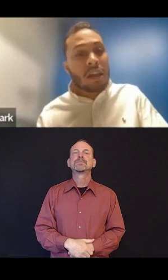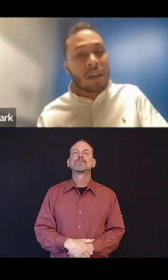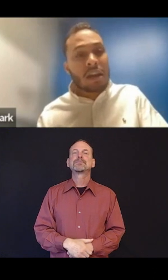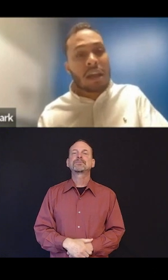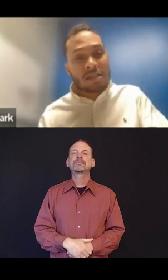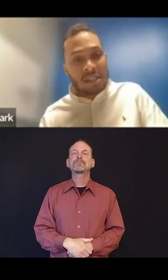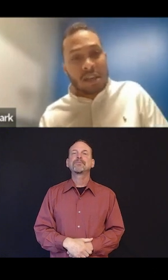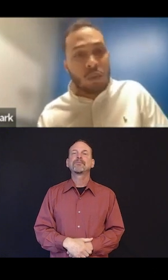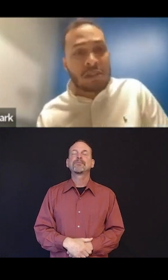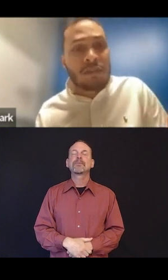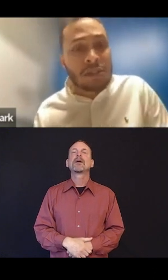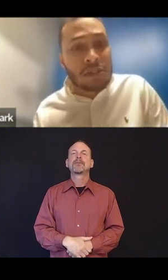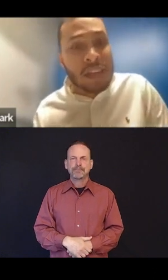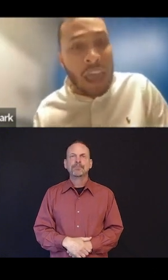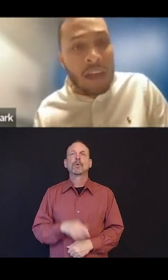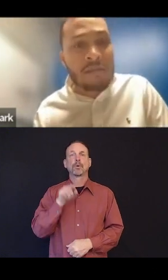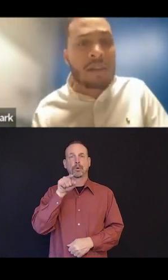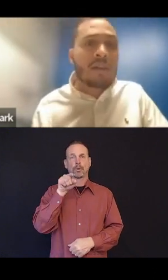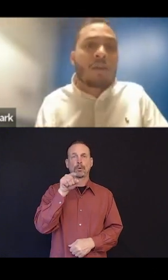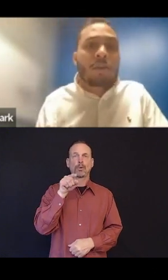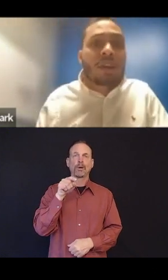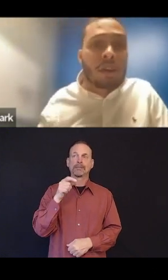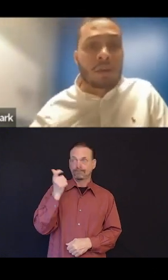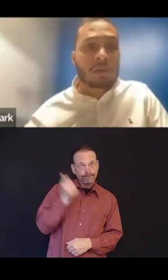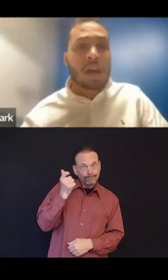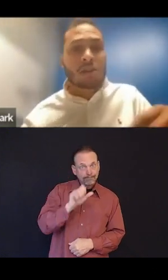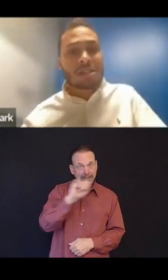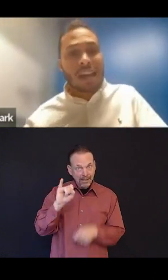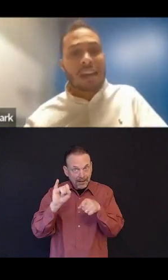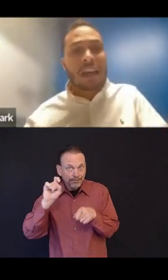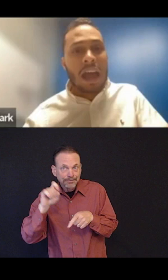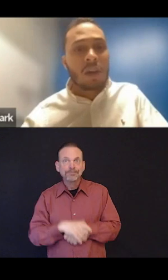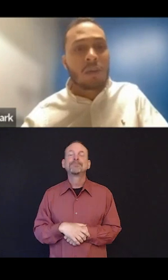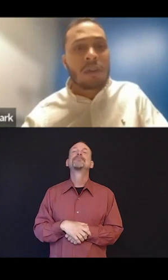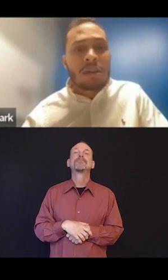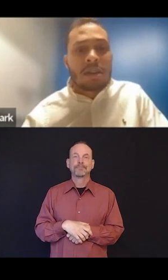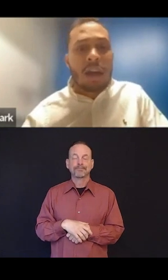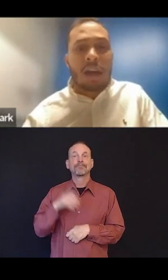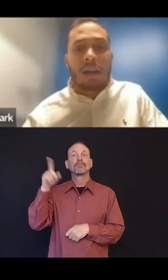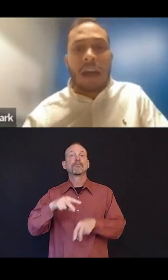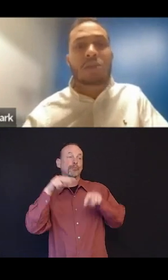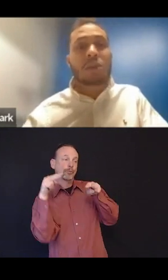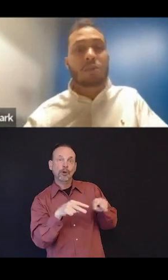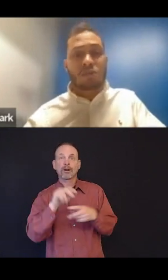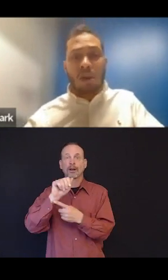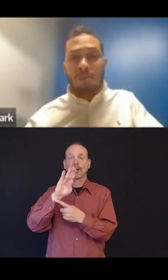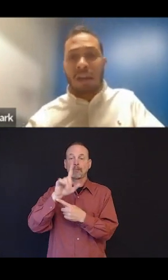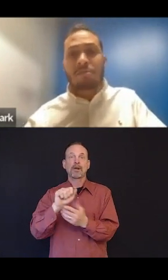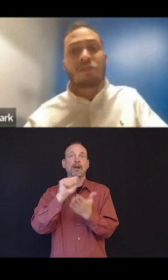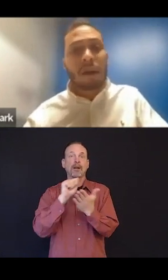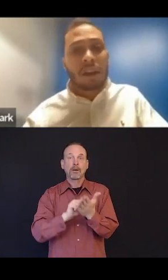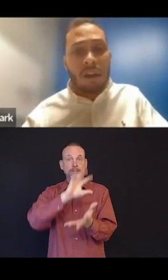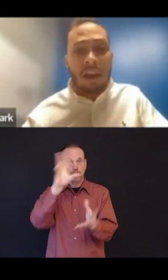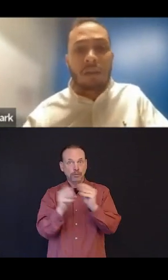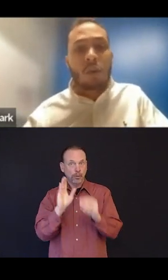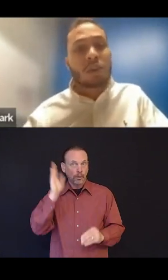state you're in and seeing which features they have would be critical to understanding how you can withdraw money